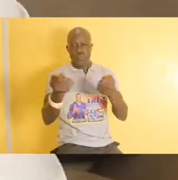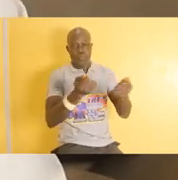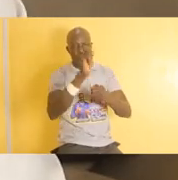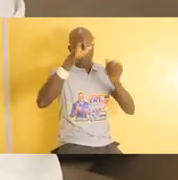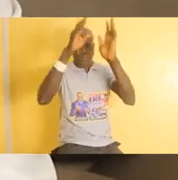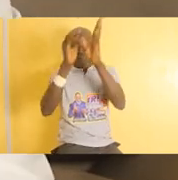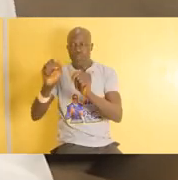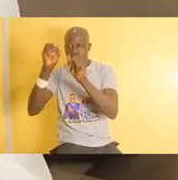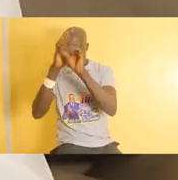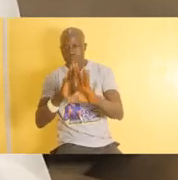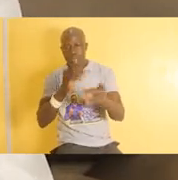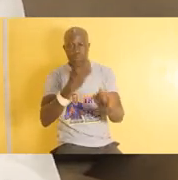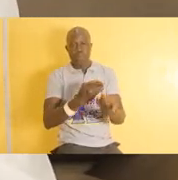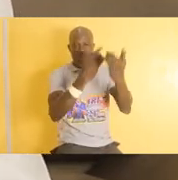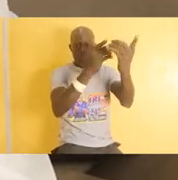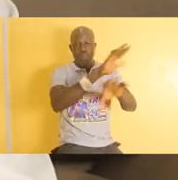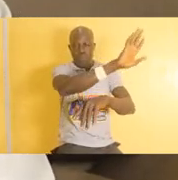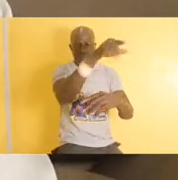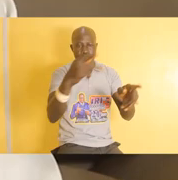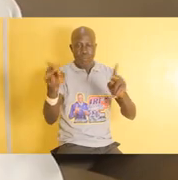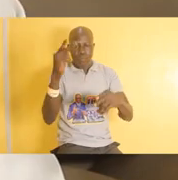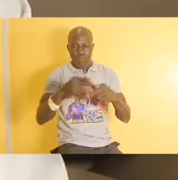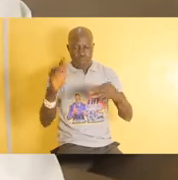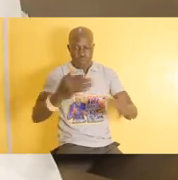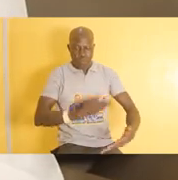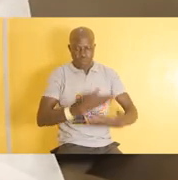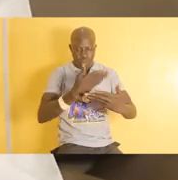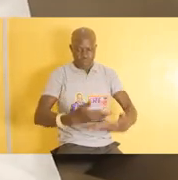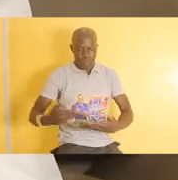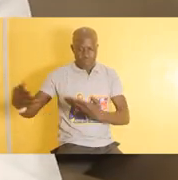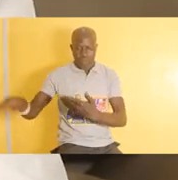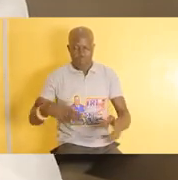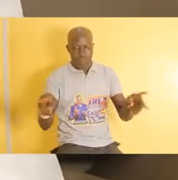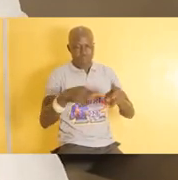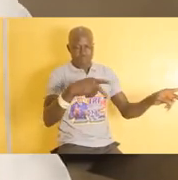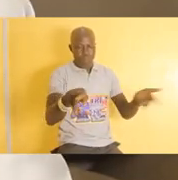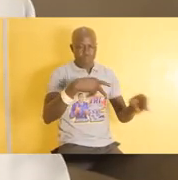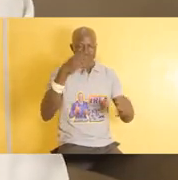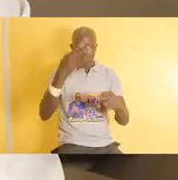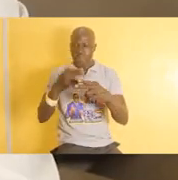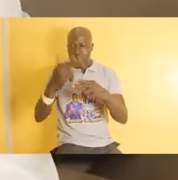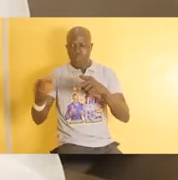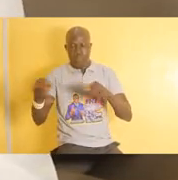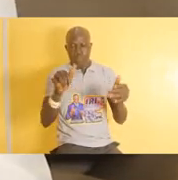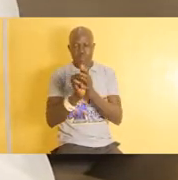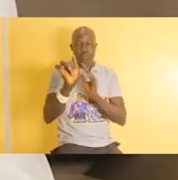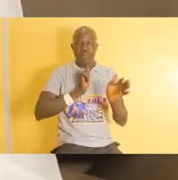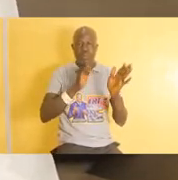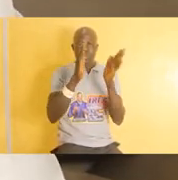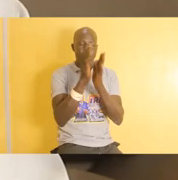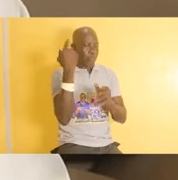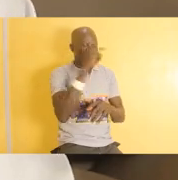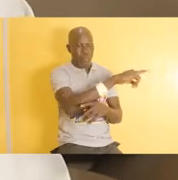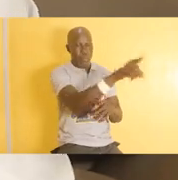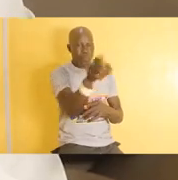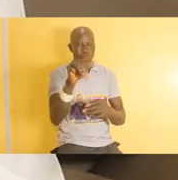say ramoto to you car. And you tell be matter say come. You that gave birth to child. And you tell say our ceremony. You that you are doing aria. Not bad do for you.